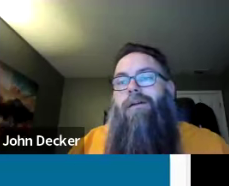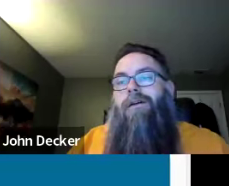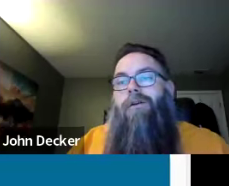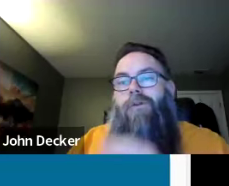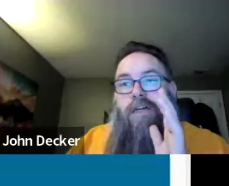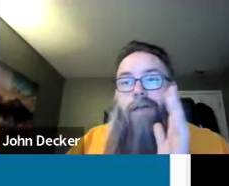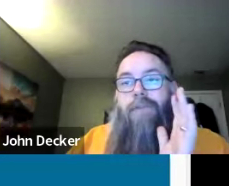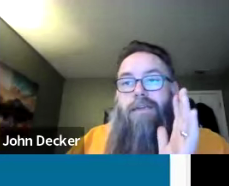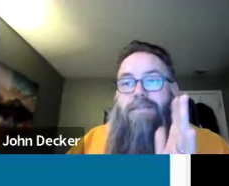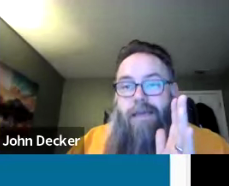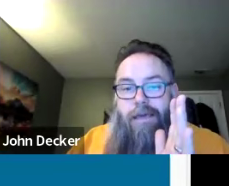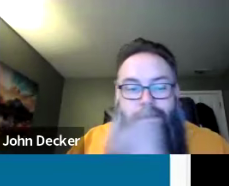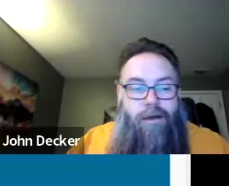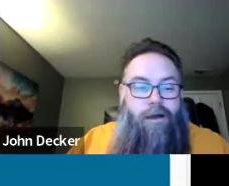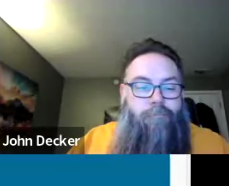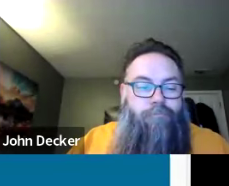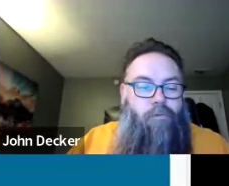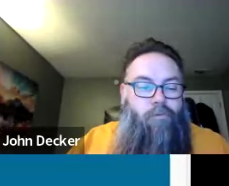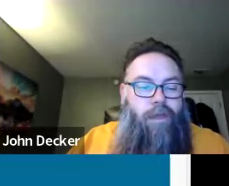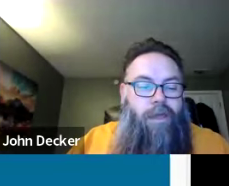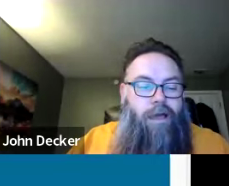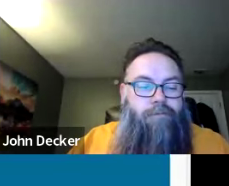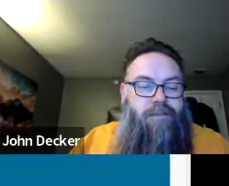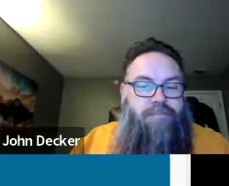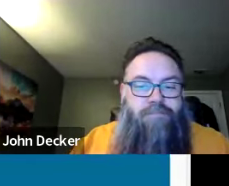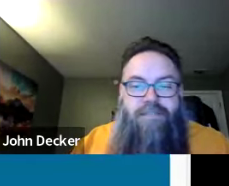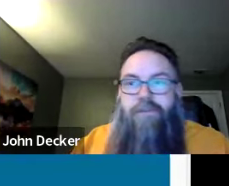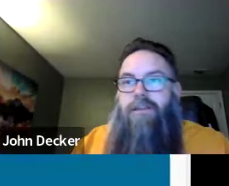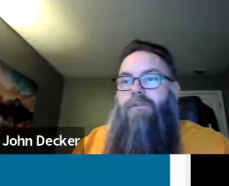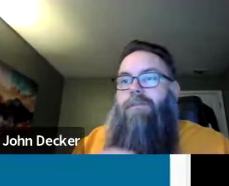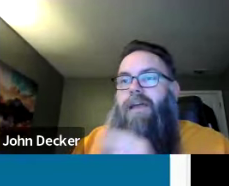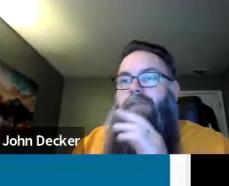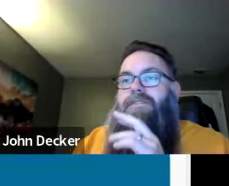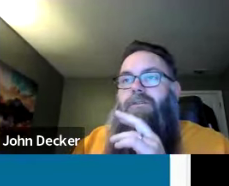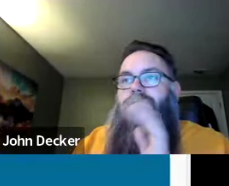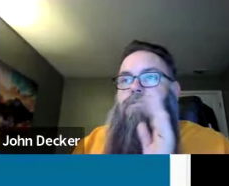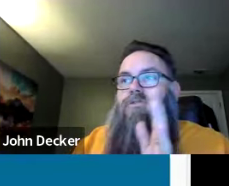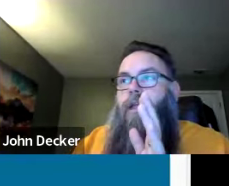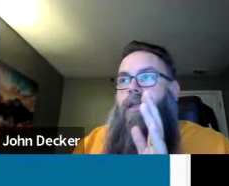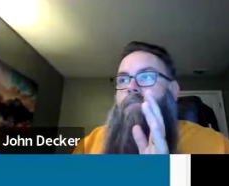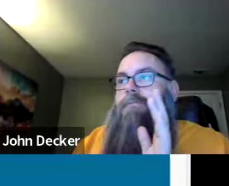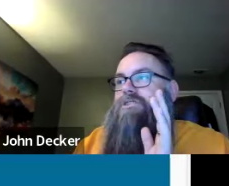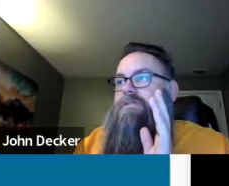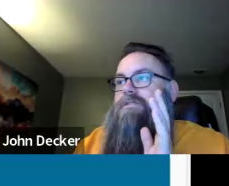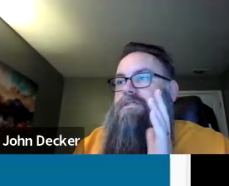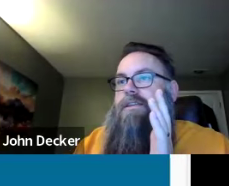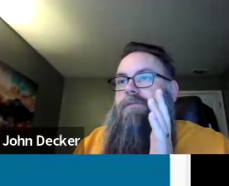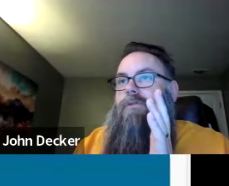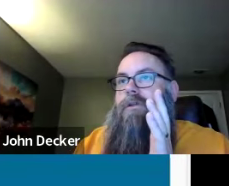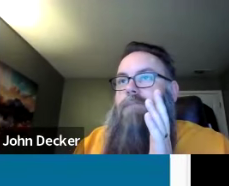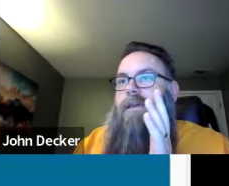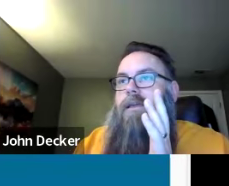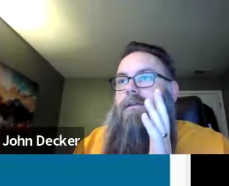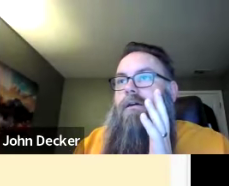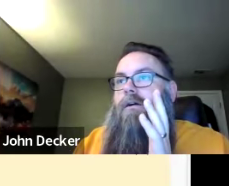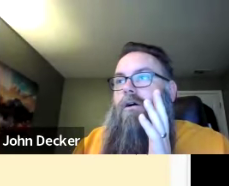up. With that being said, we have some specific numbers. I'm going to have this on the screen, but Michelle's just going to give